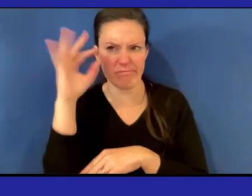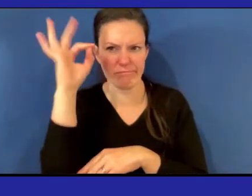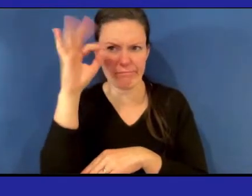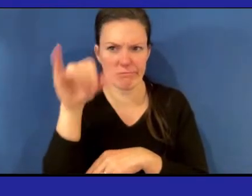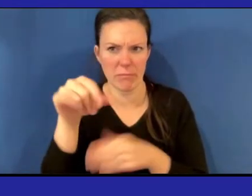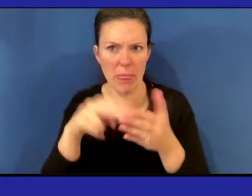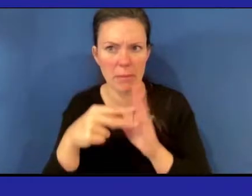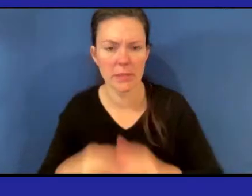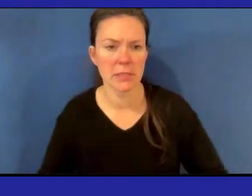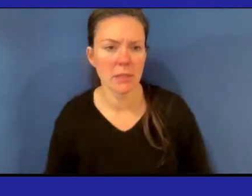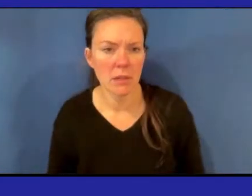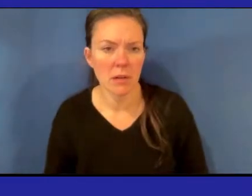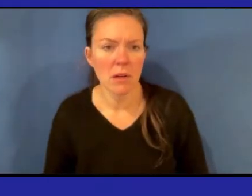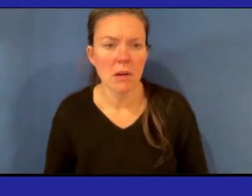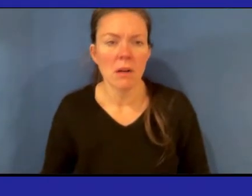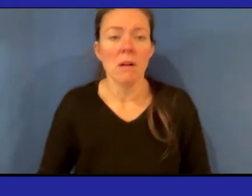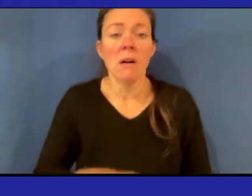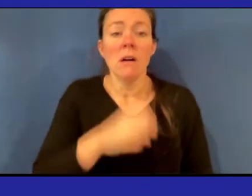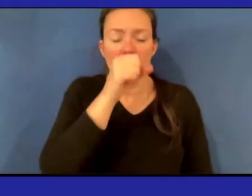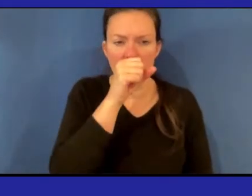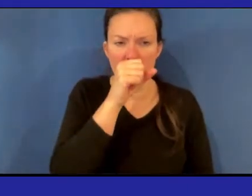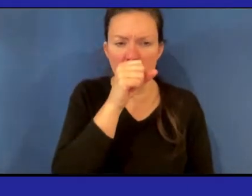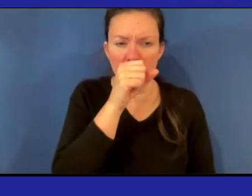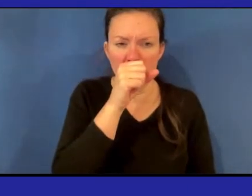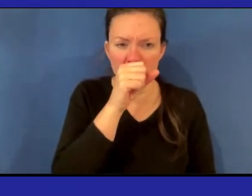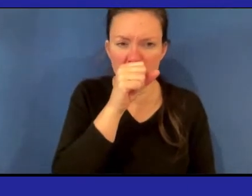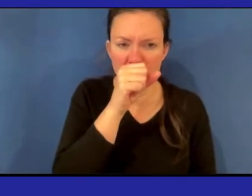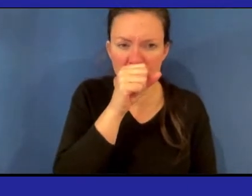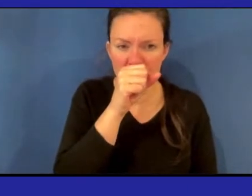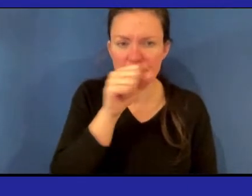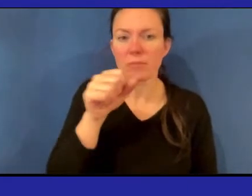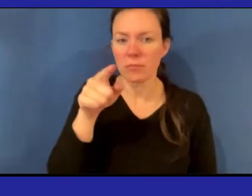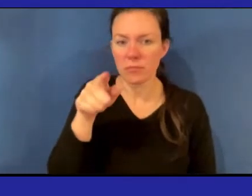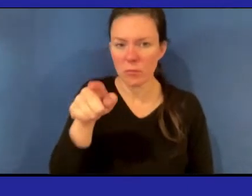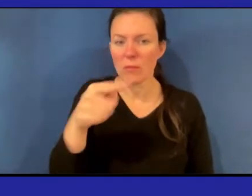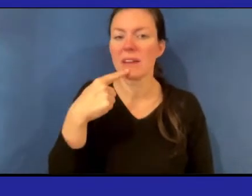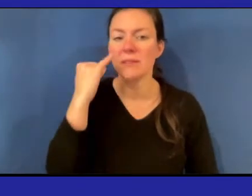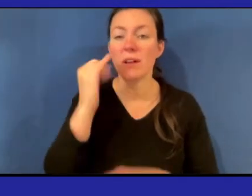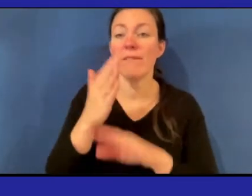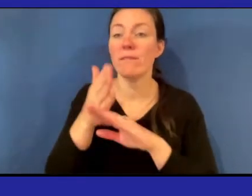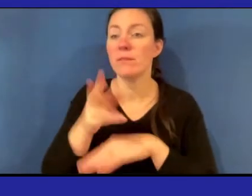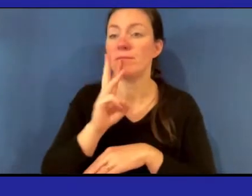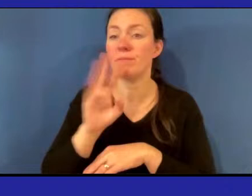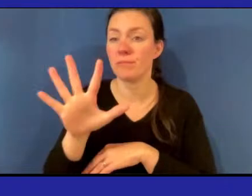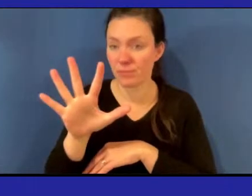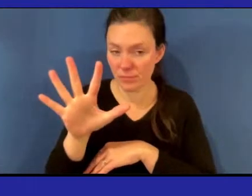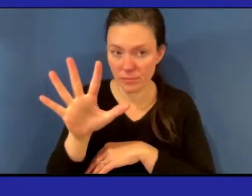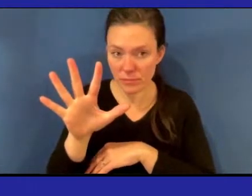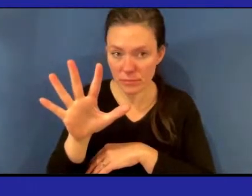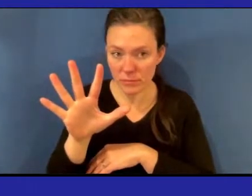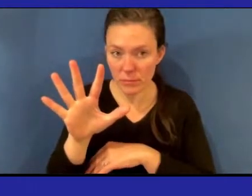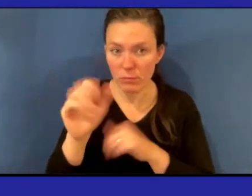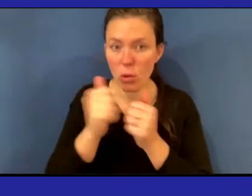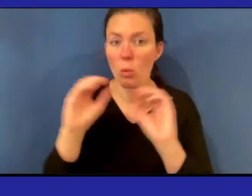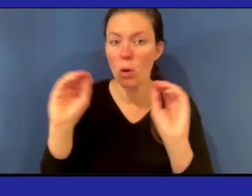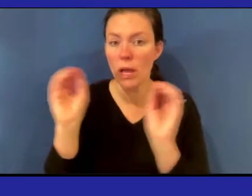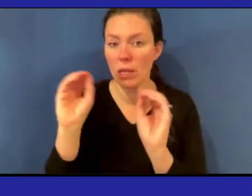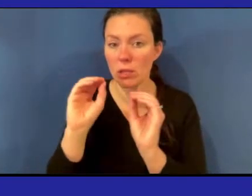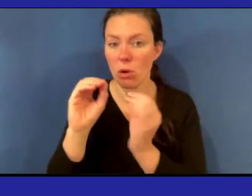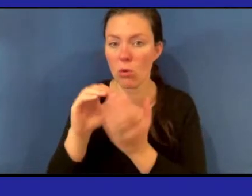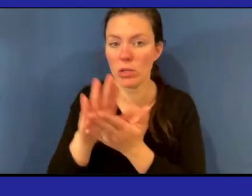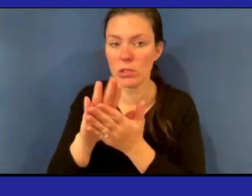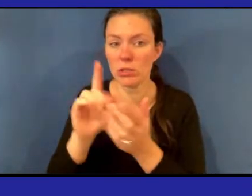Yep, go ahead. So, state is now allowing over 65 people without documentation to be enrolled